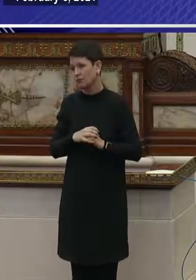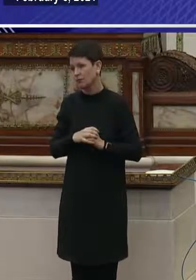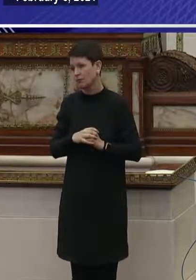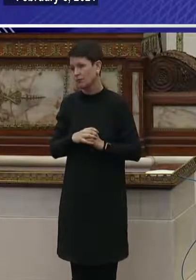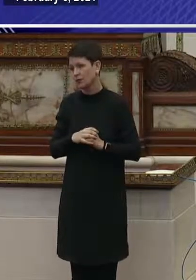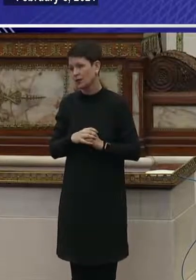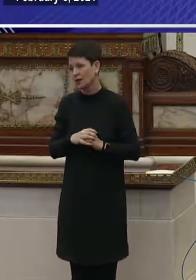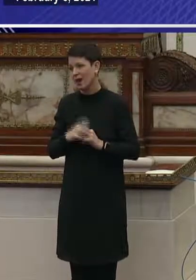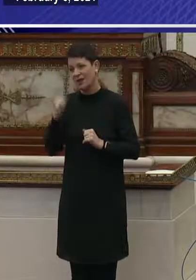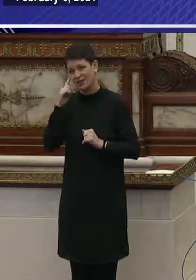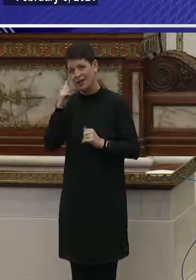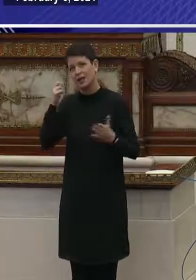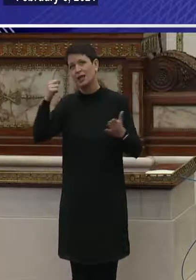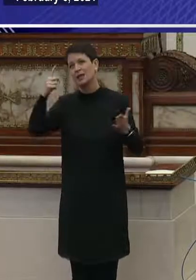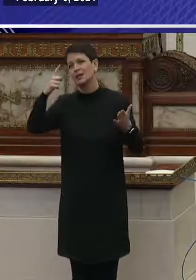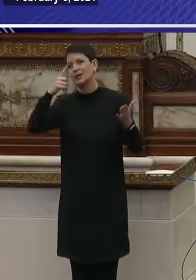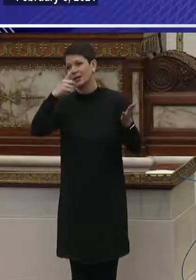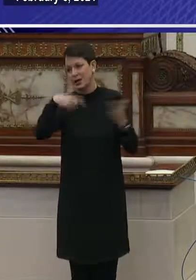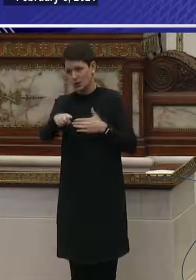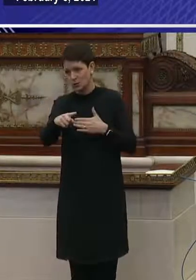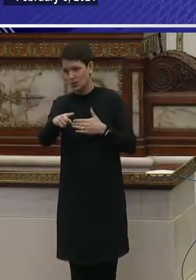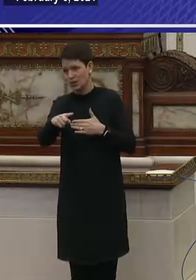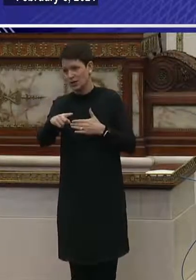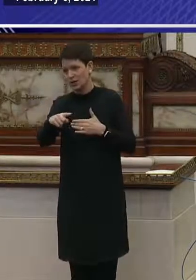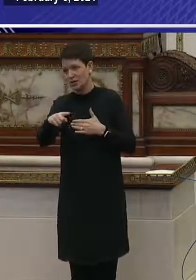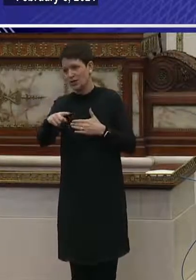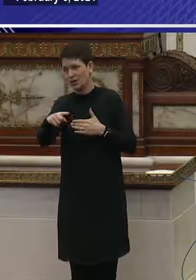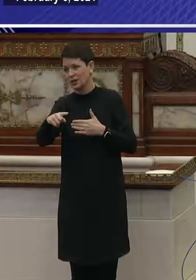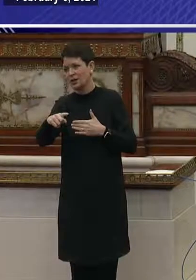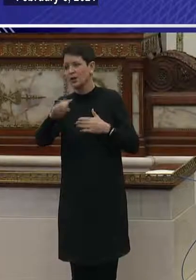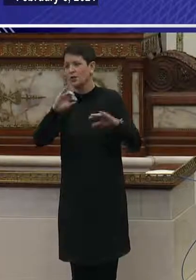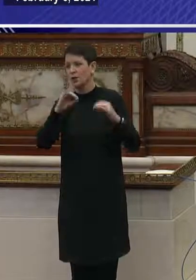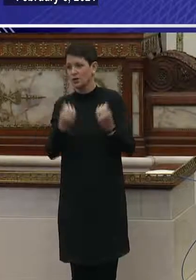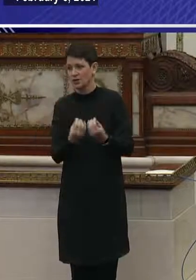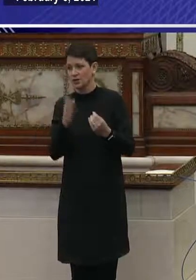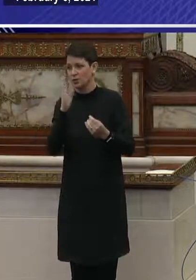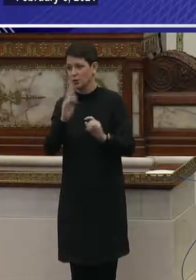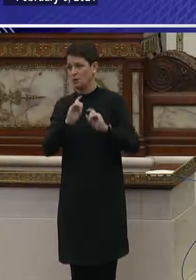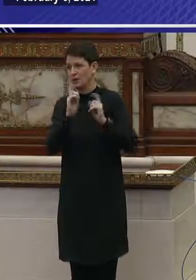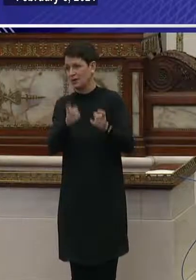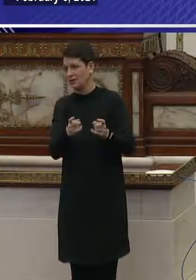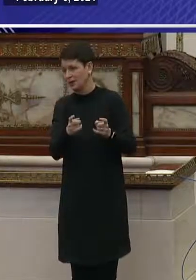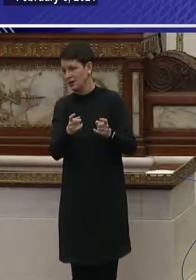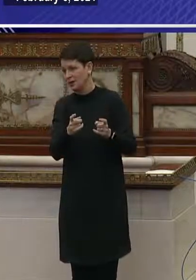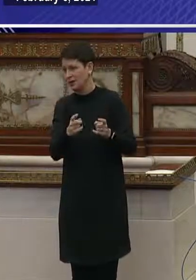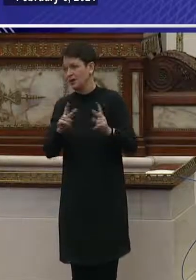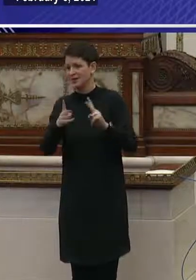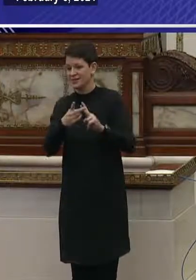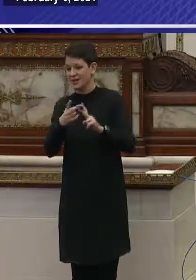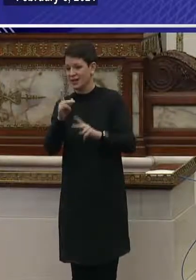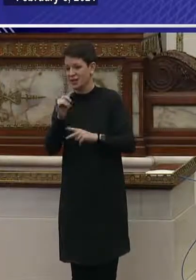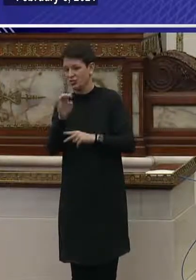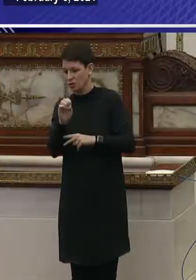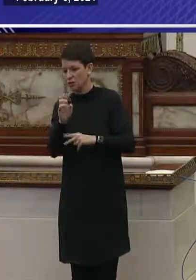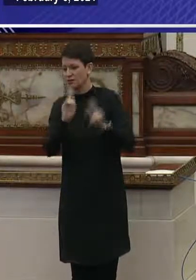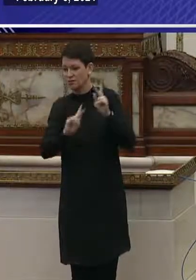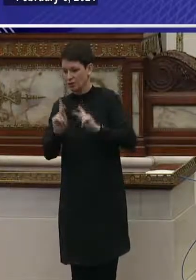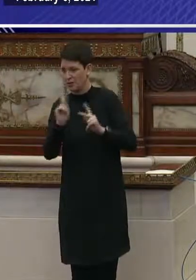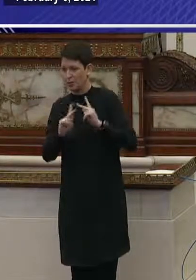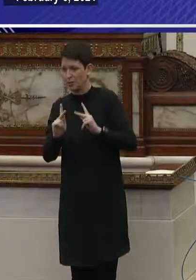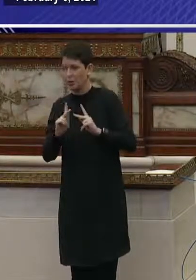If I'm not mistaken, next week it's going to be the first week that organization is also going to be giving the second dose to people that